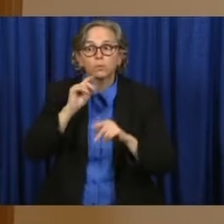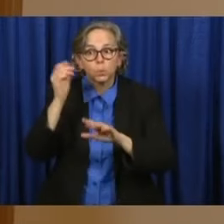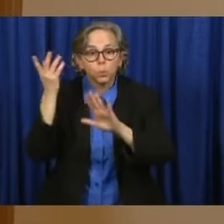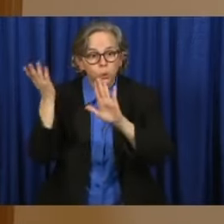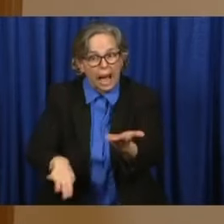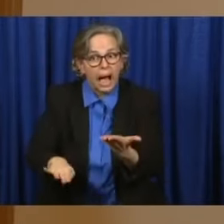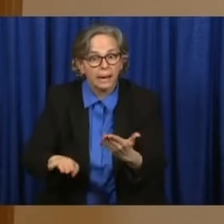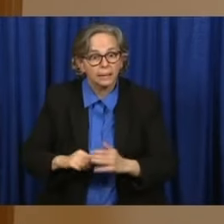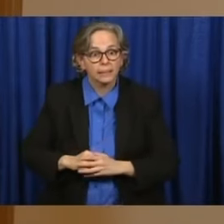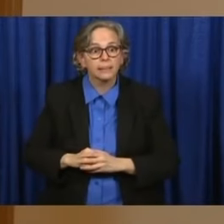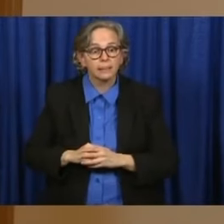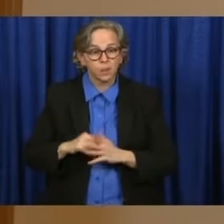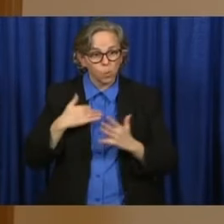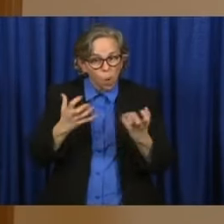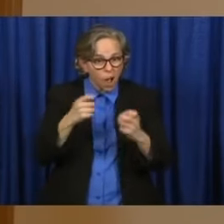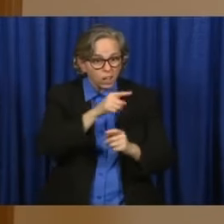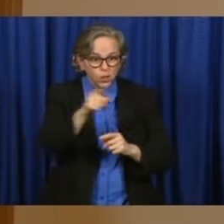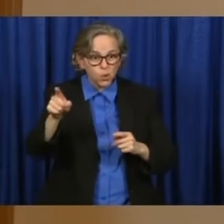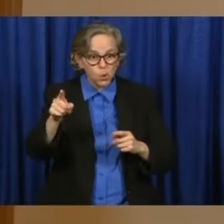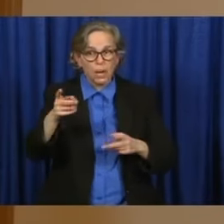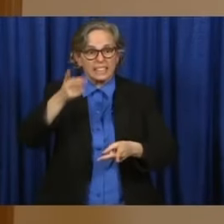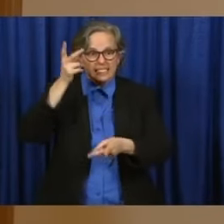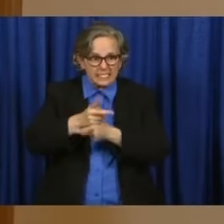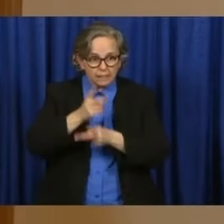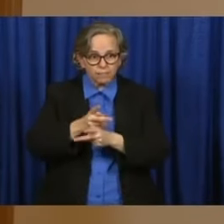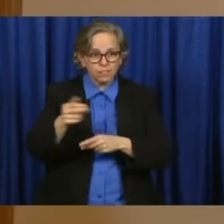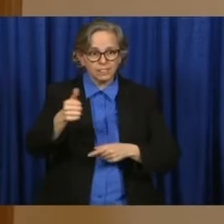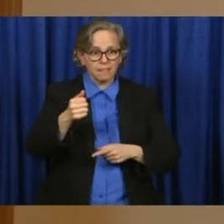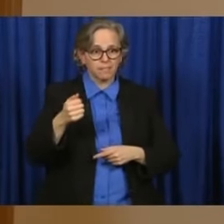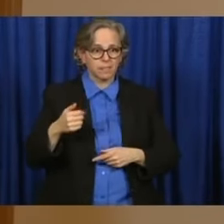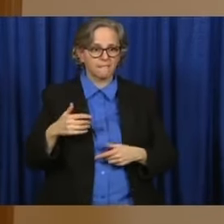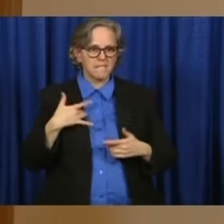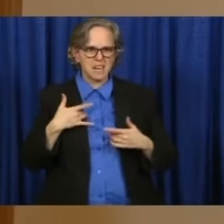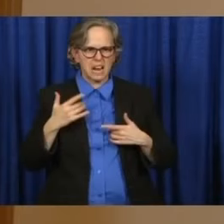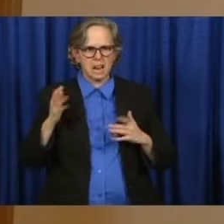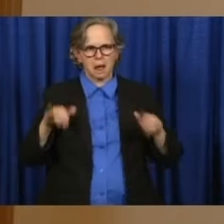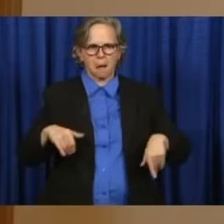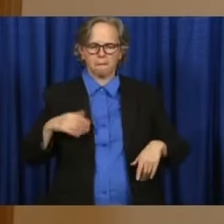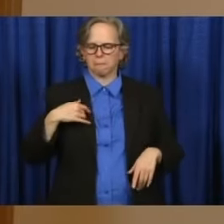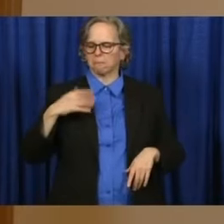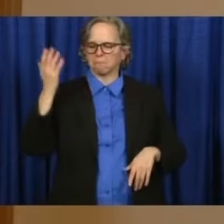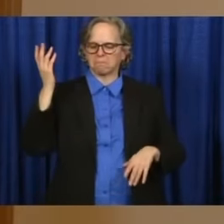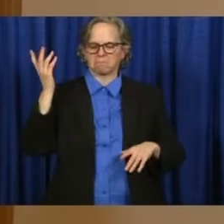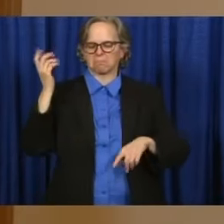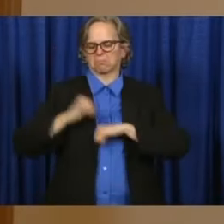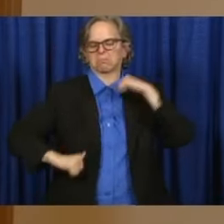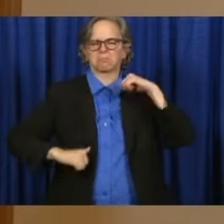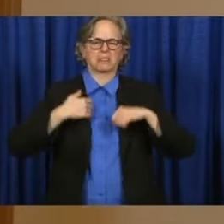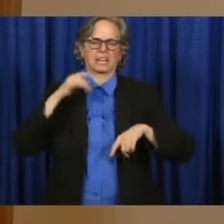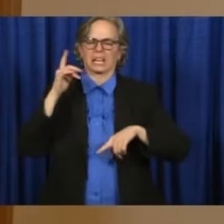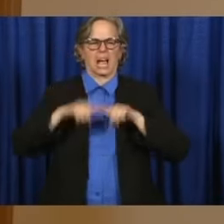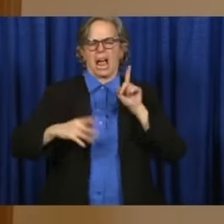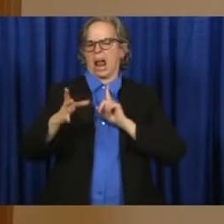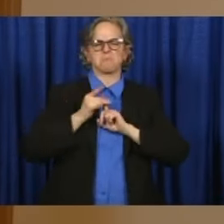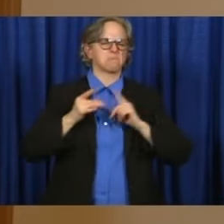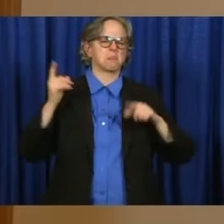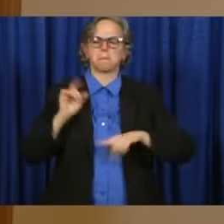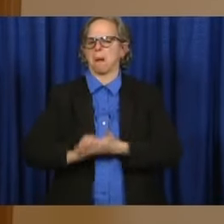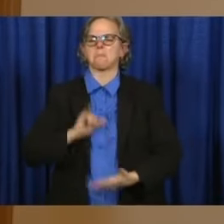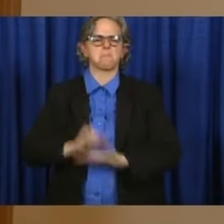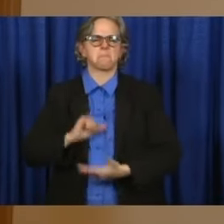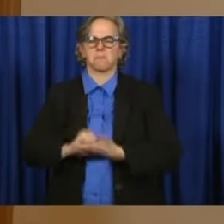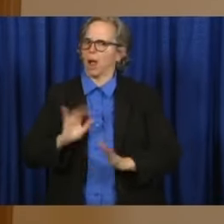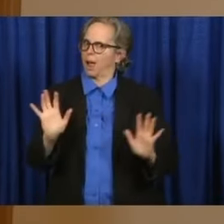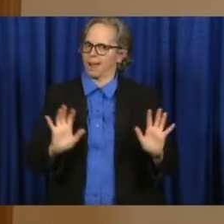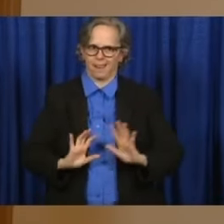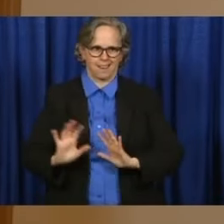take care. I know we all feel invincible at different times, and it's been humbling to see just that everyone in every age